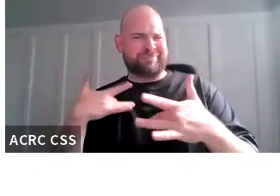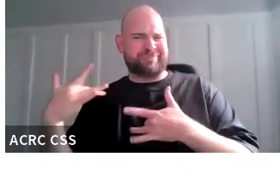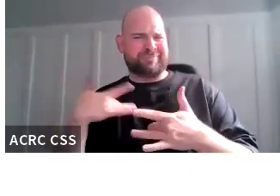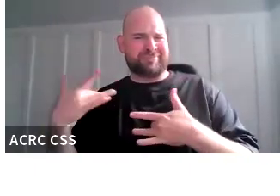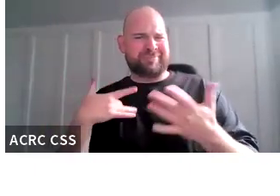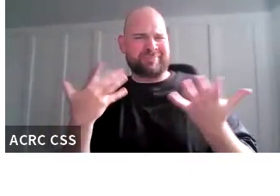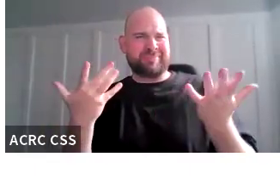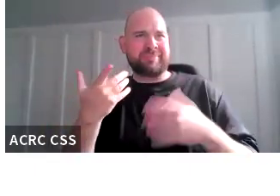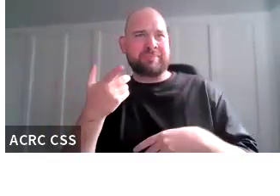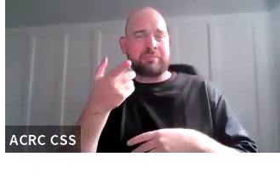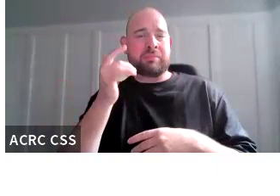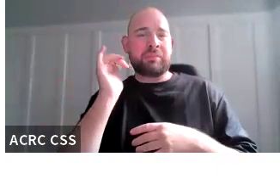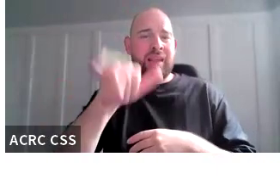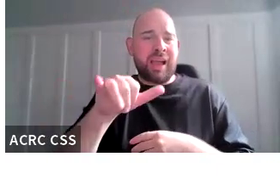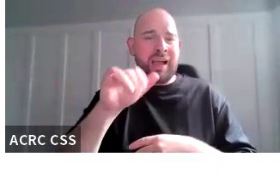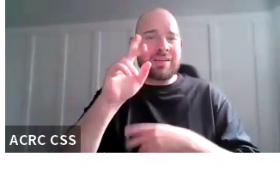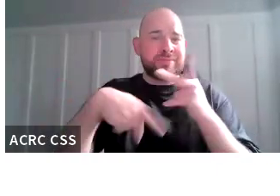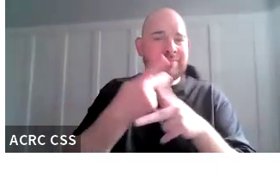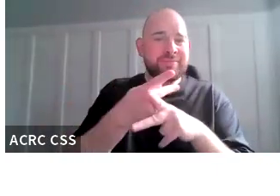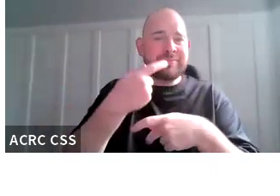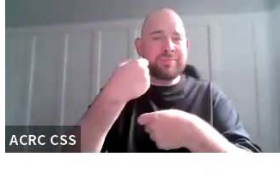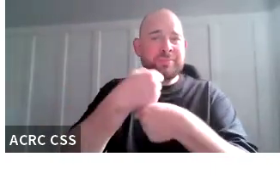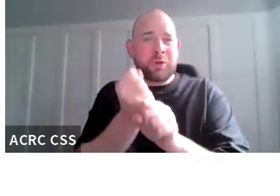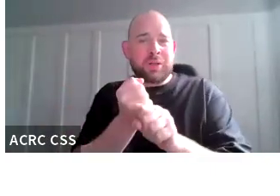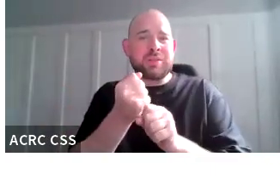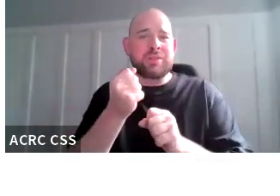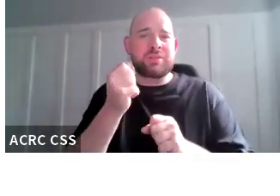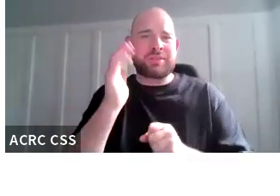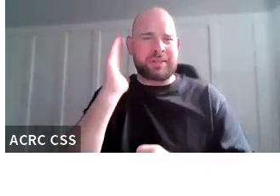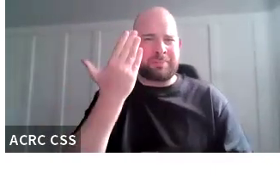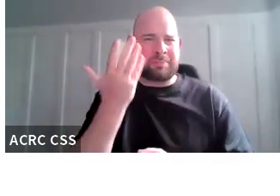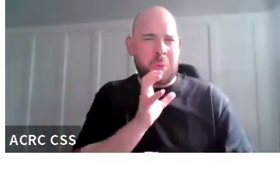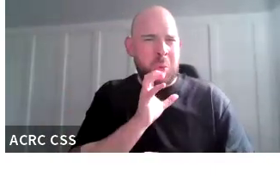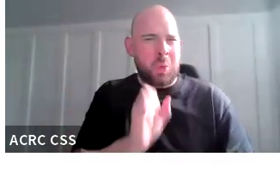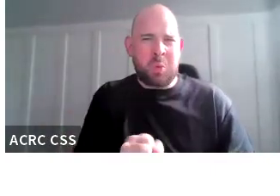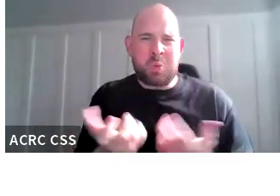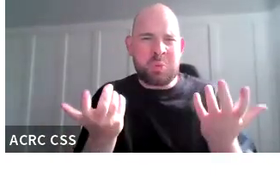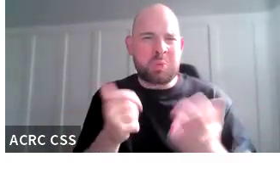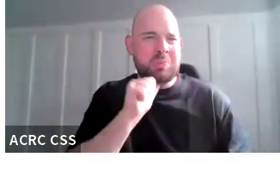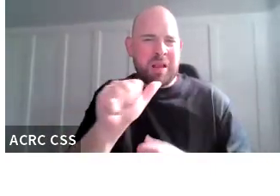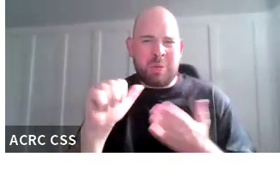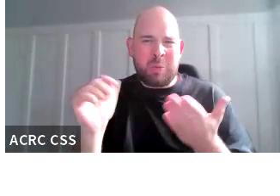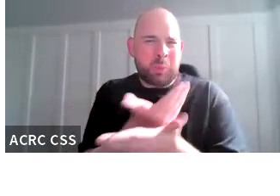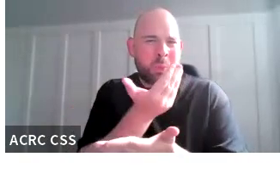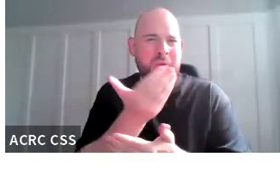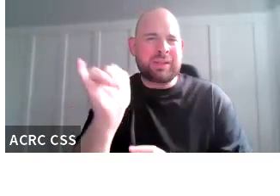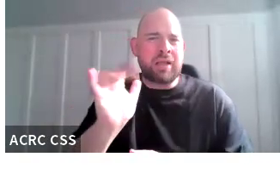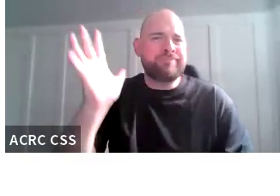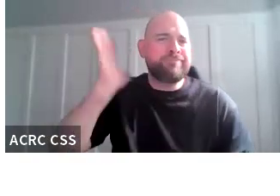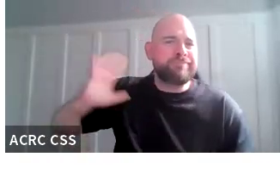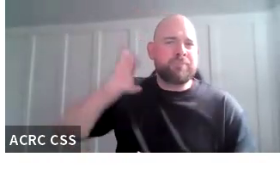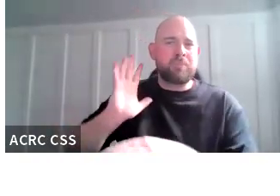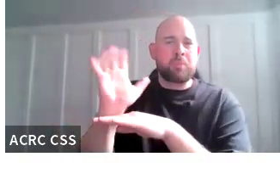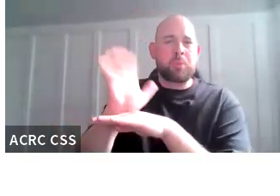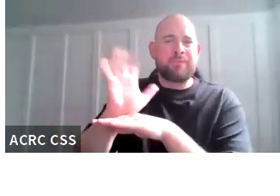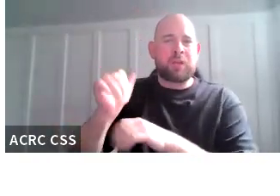they'll see them here on the lens. But a lot of deaf people have some concerns about these. That they